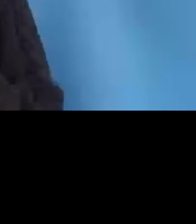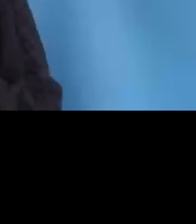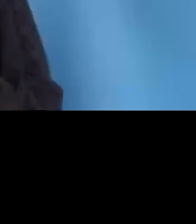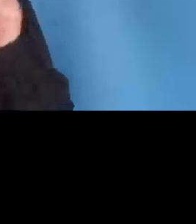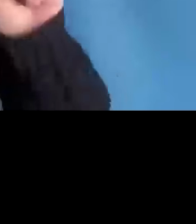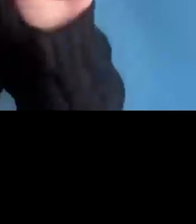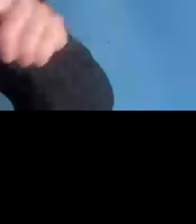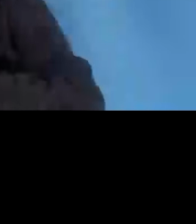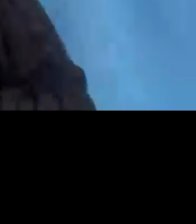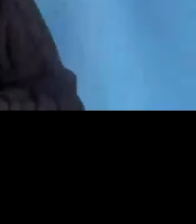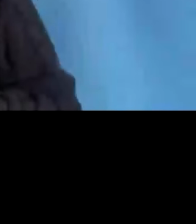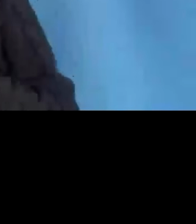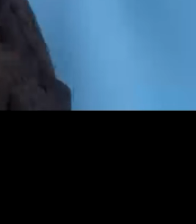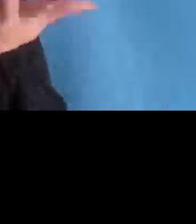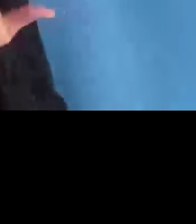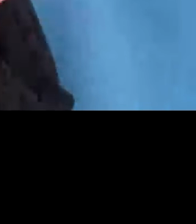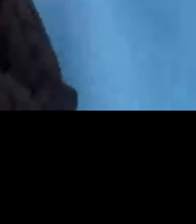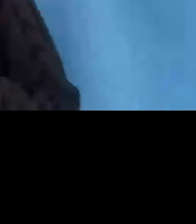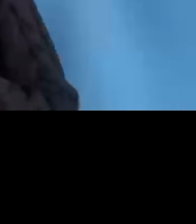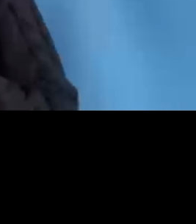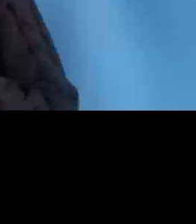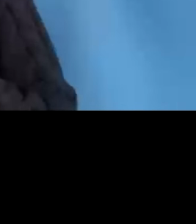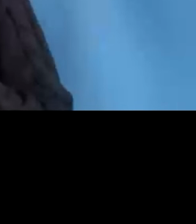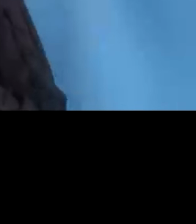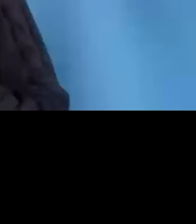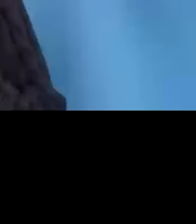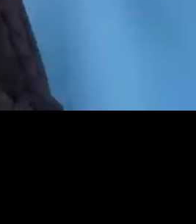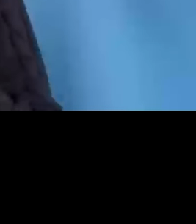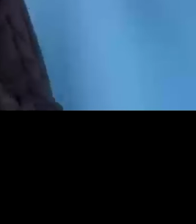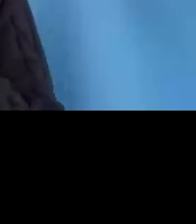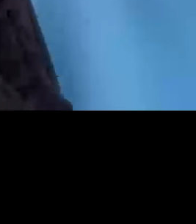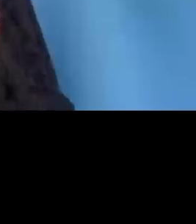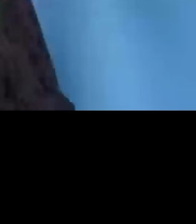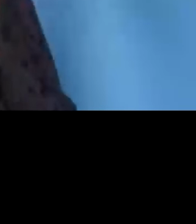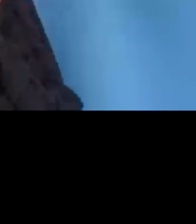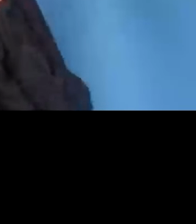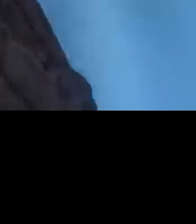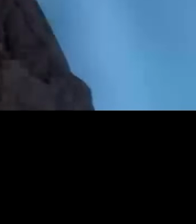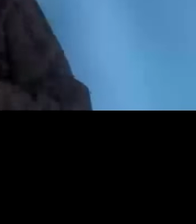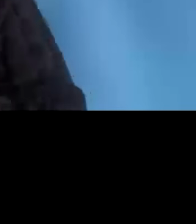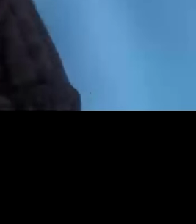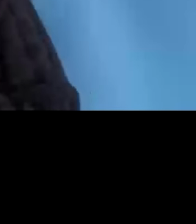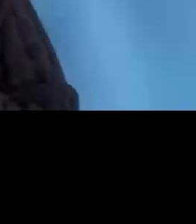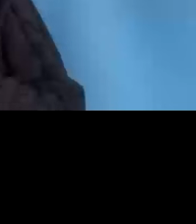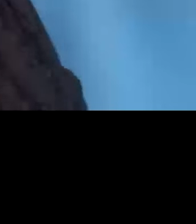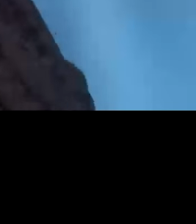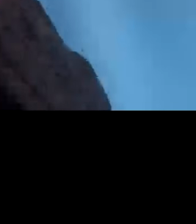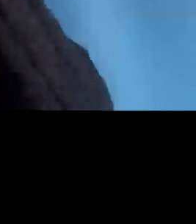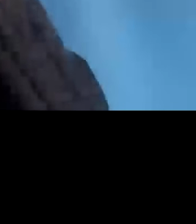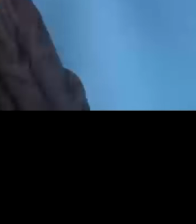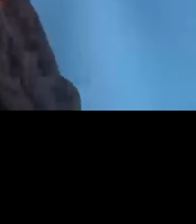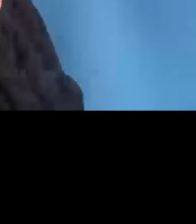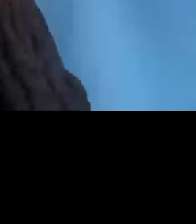like to acknowledge my brilliant First Nations colleagues at Creative Australia and acknowledge all of the First Nations folks who are joining